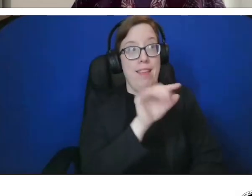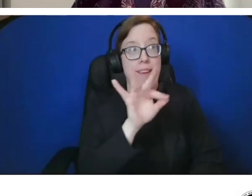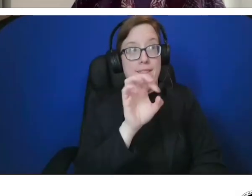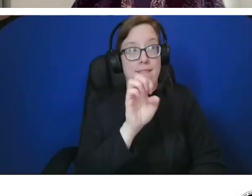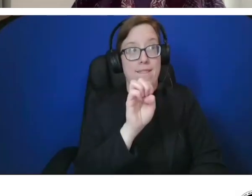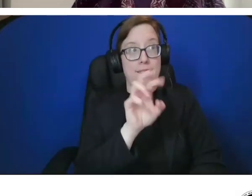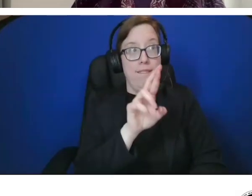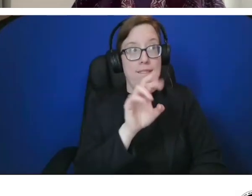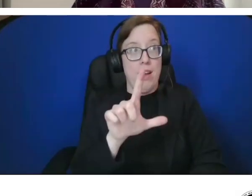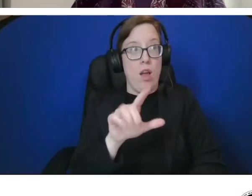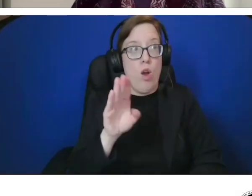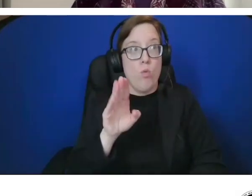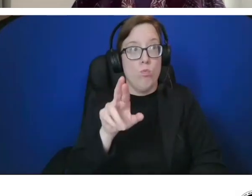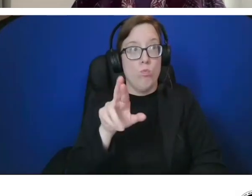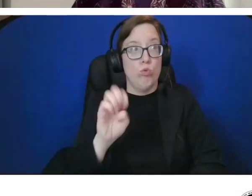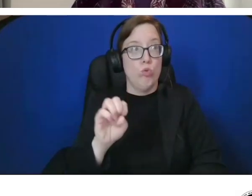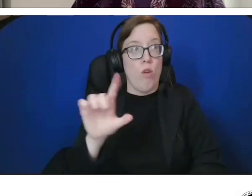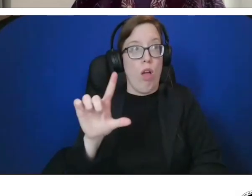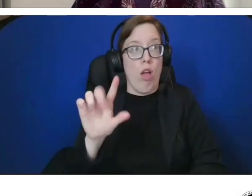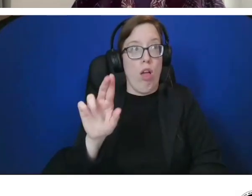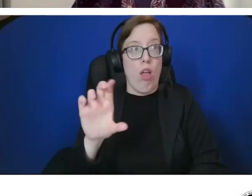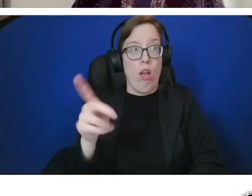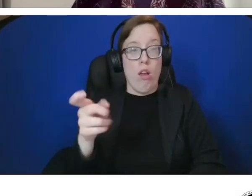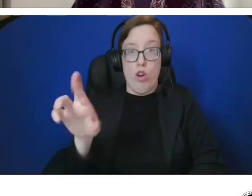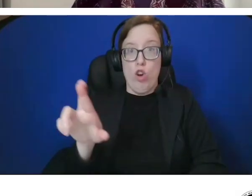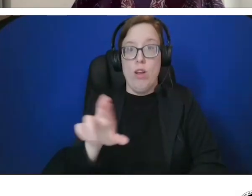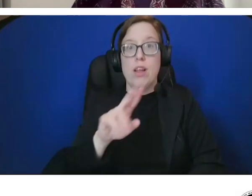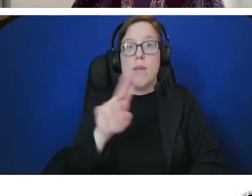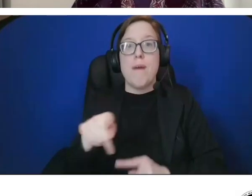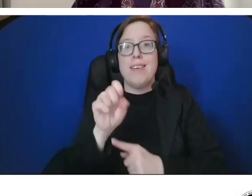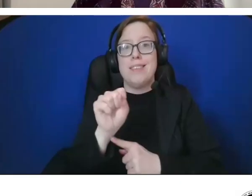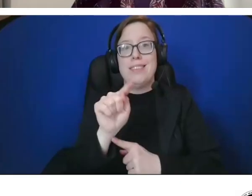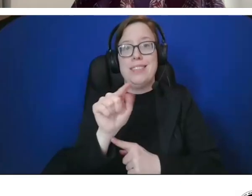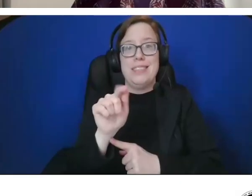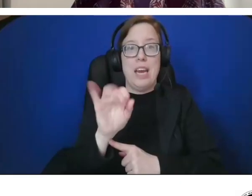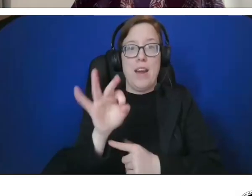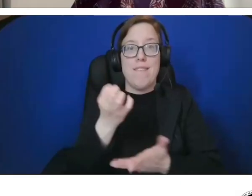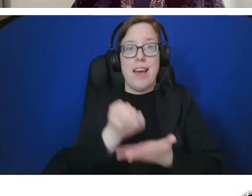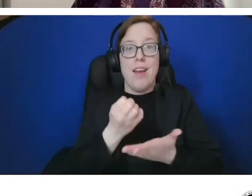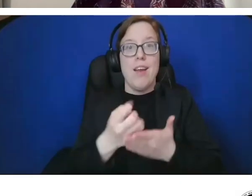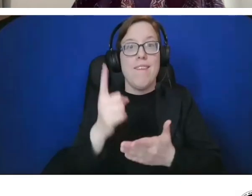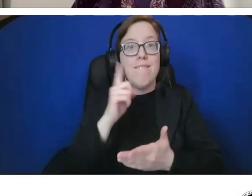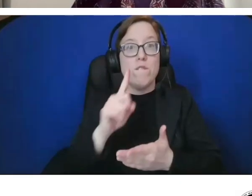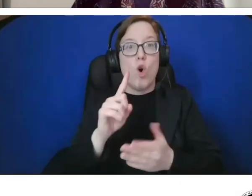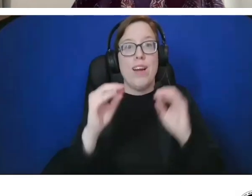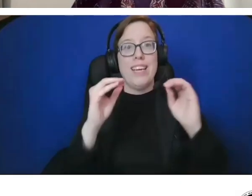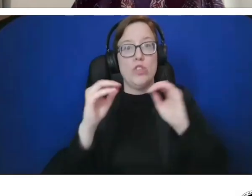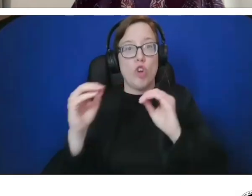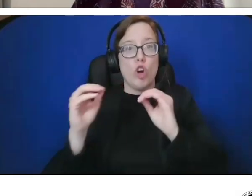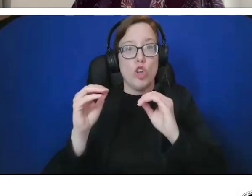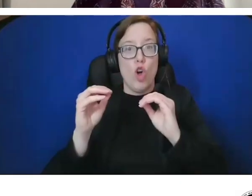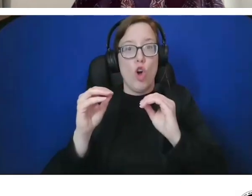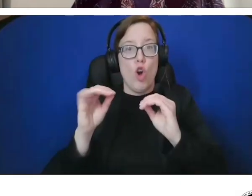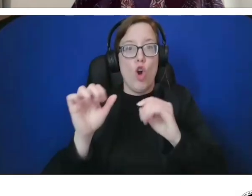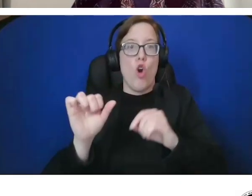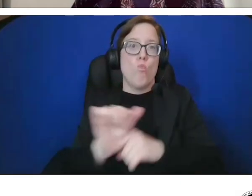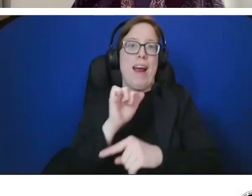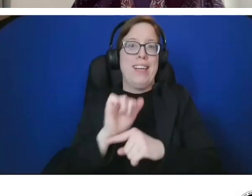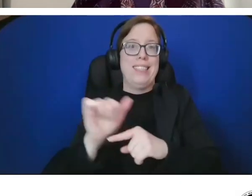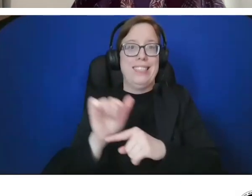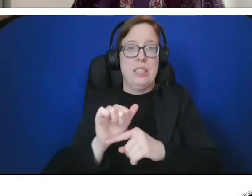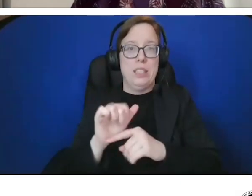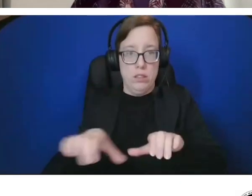This Farrell, Bruce, and Luckner publication is about the state of evidence for instructional practices in each of the